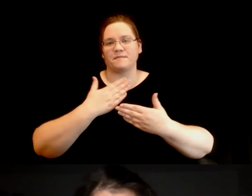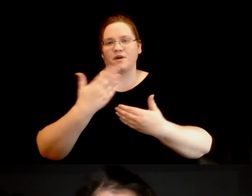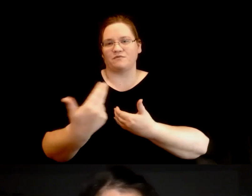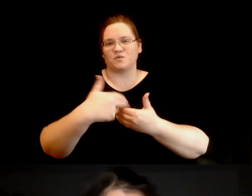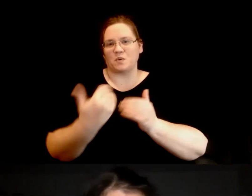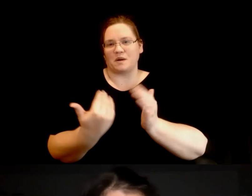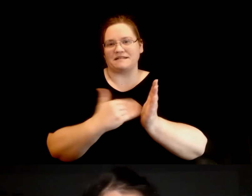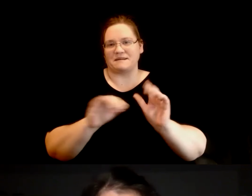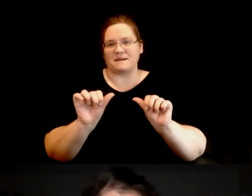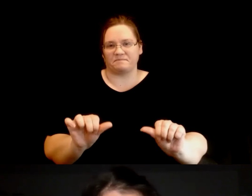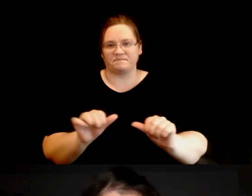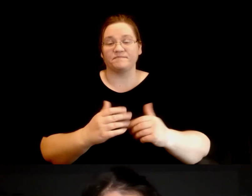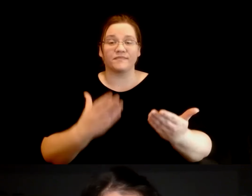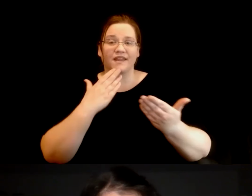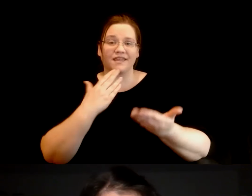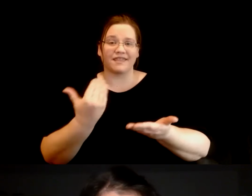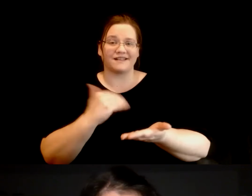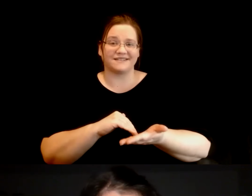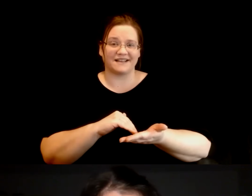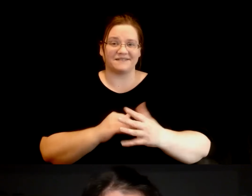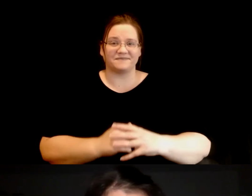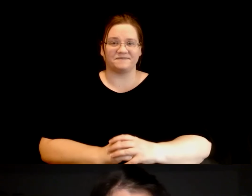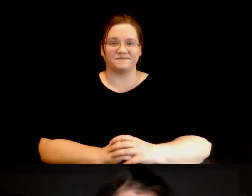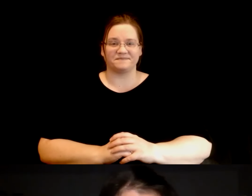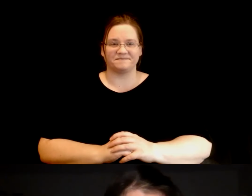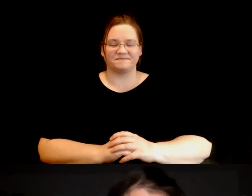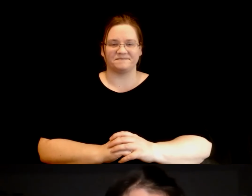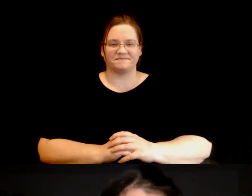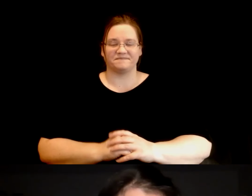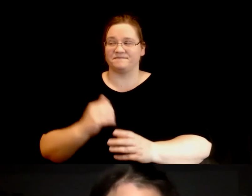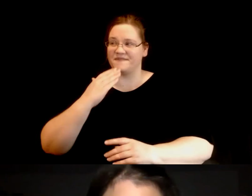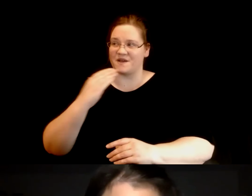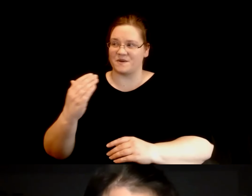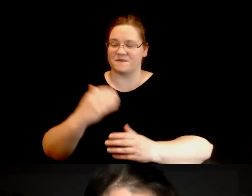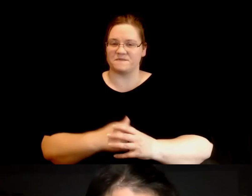happy to have you join us again. So thanks again. Thank you.